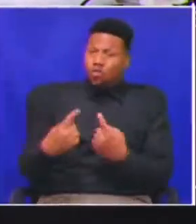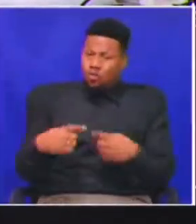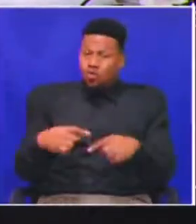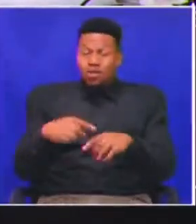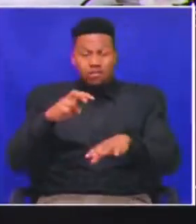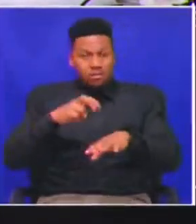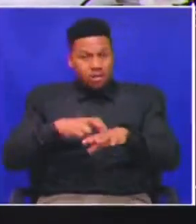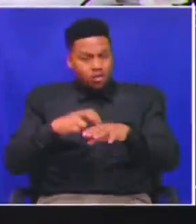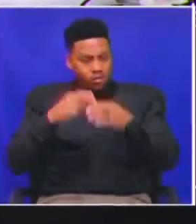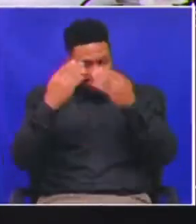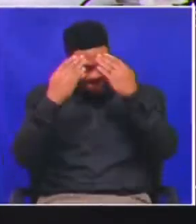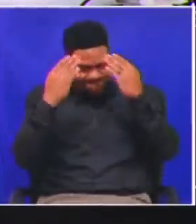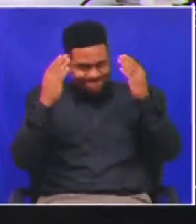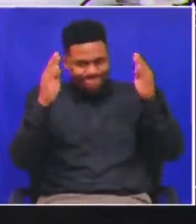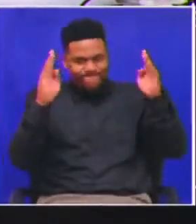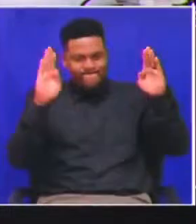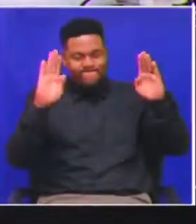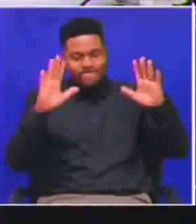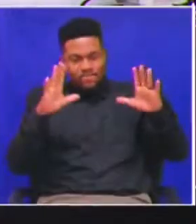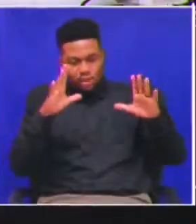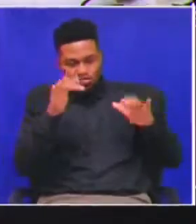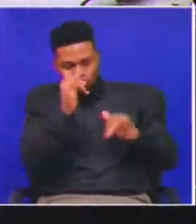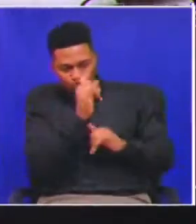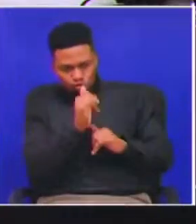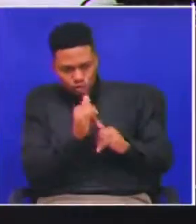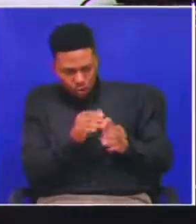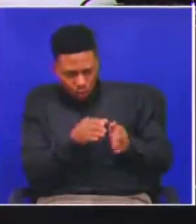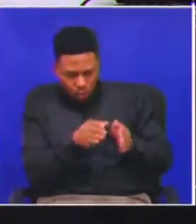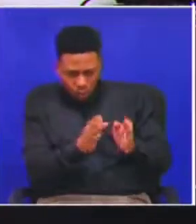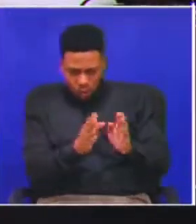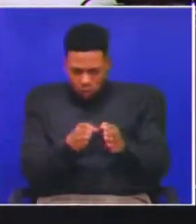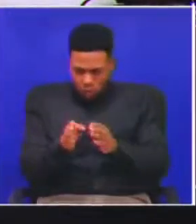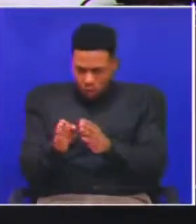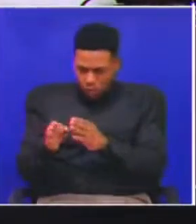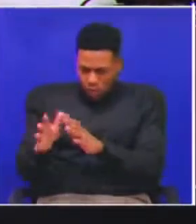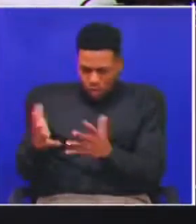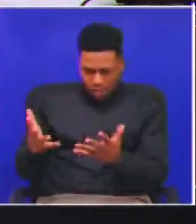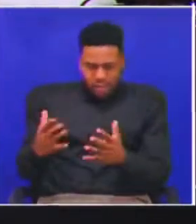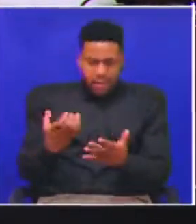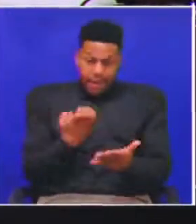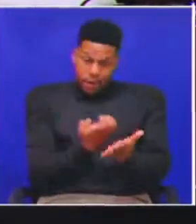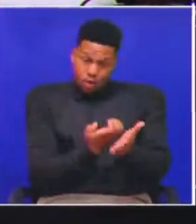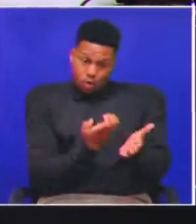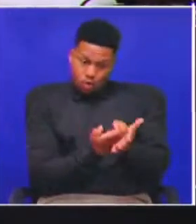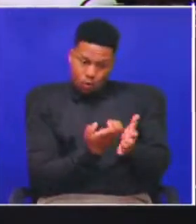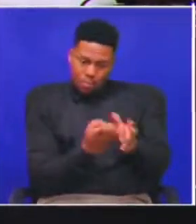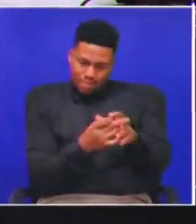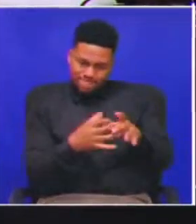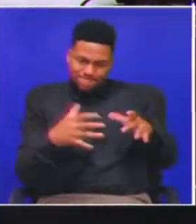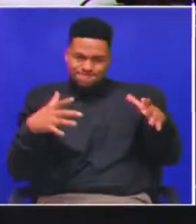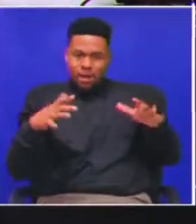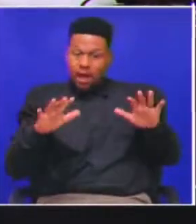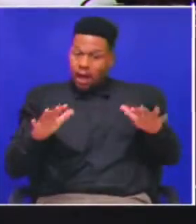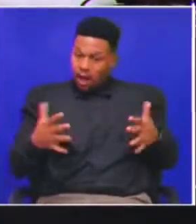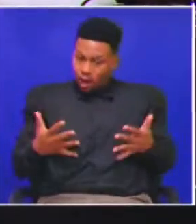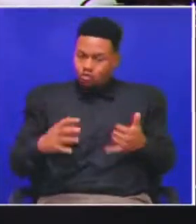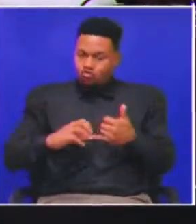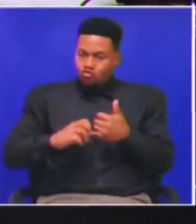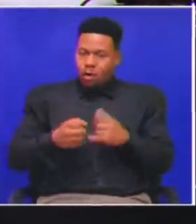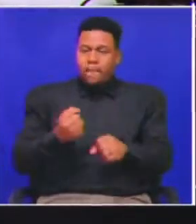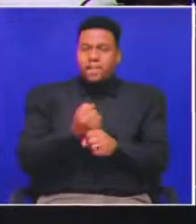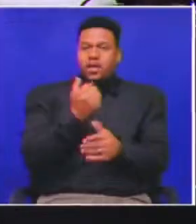ways in which we can increase economic growth, instill more and more confidence